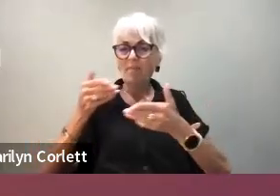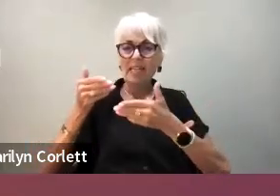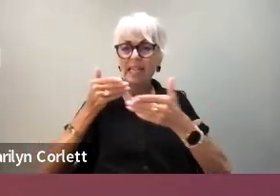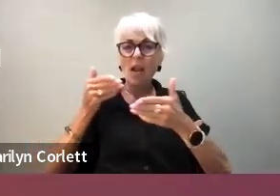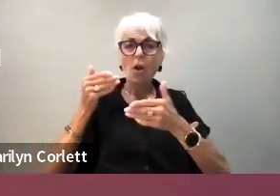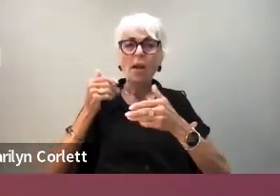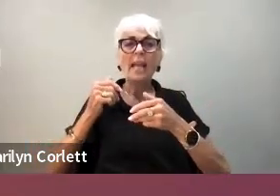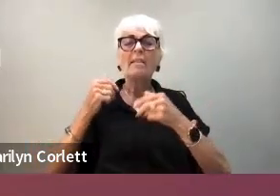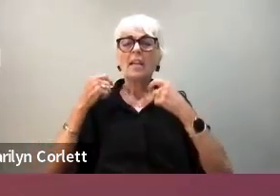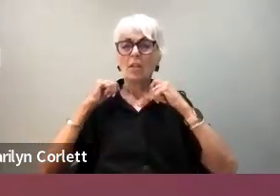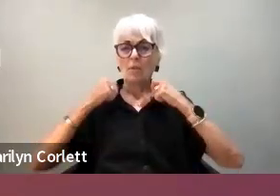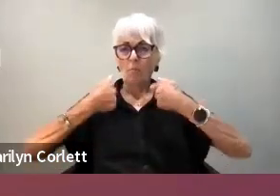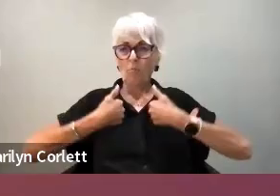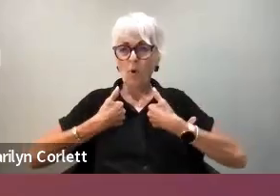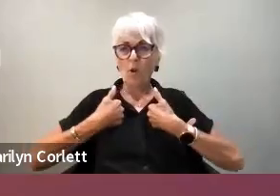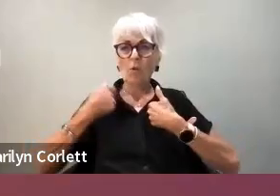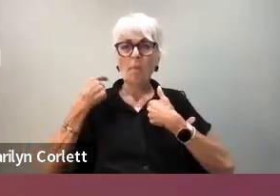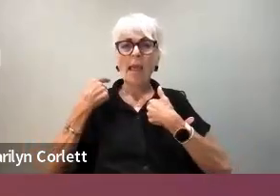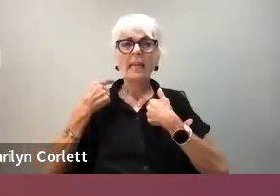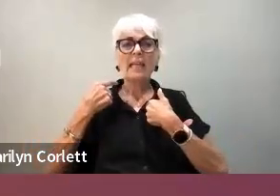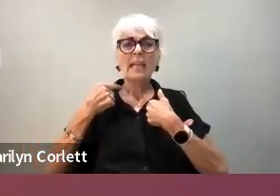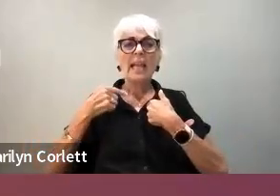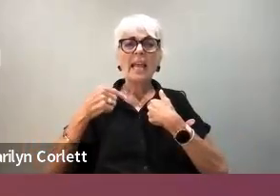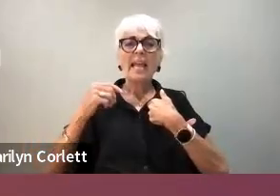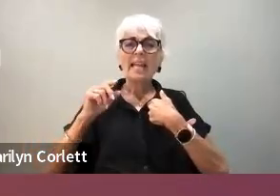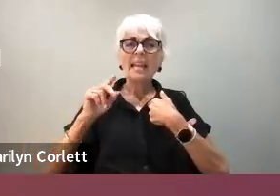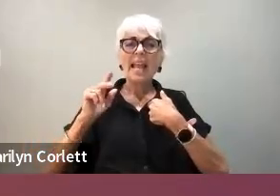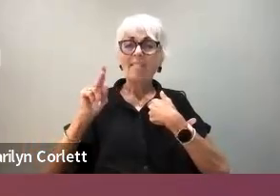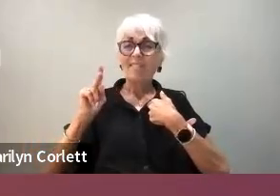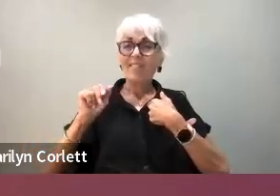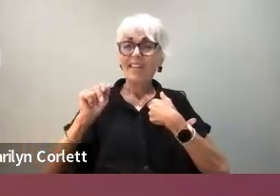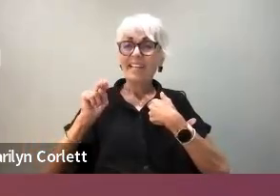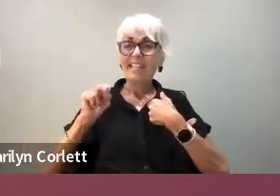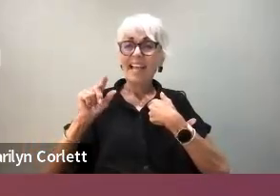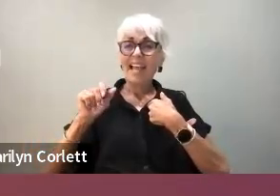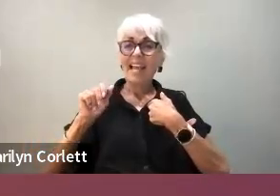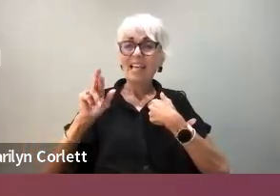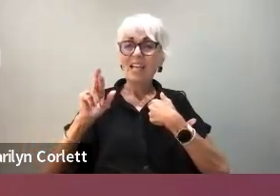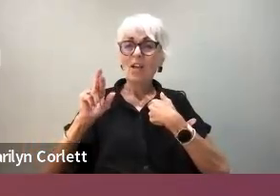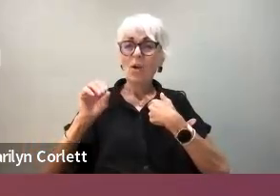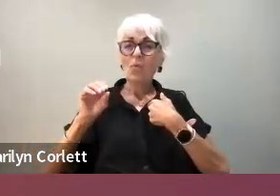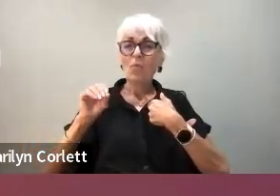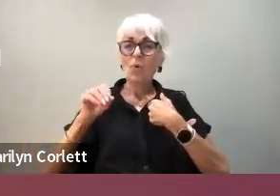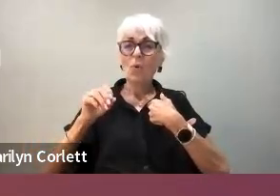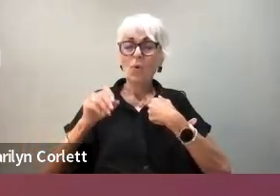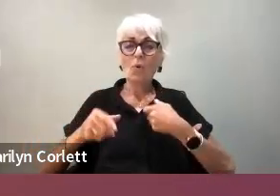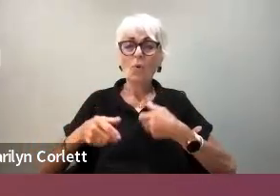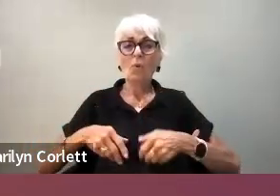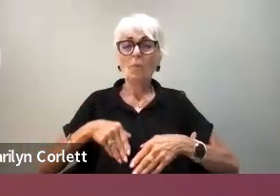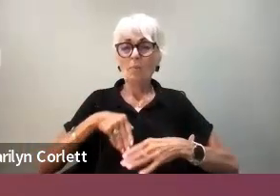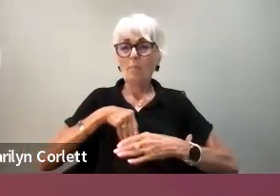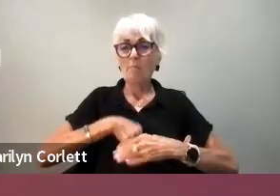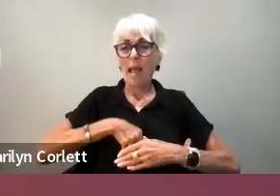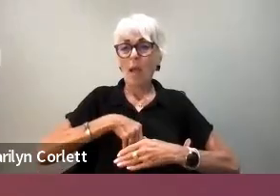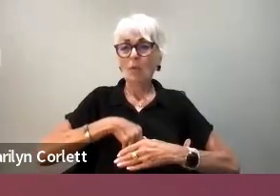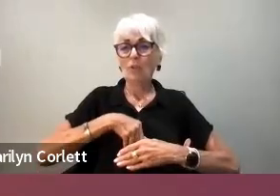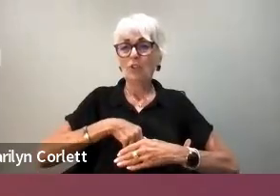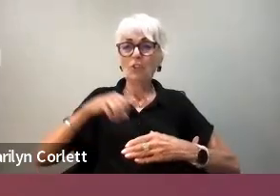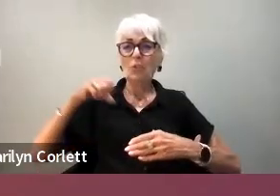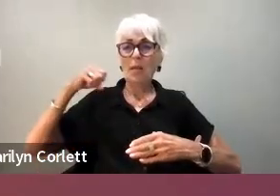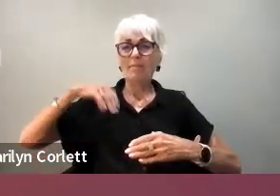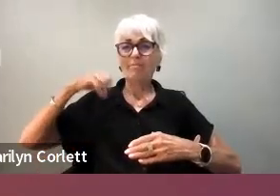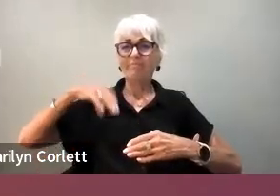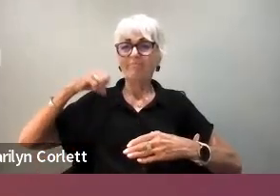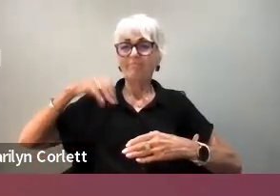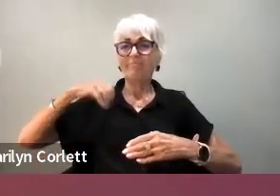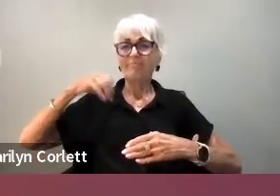back, and then you just kind of have like this little kangaroo pouch in front of you that you can put all of your harvest in. And so this